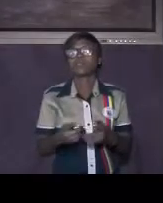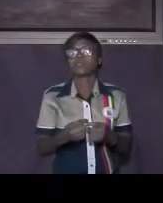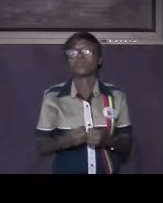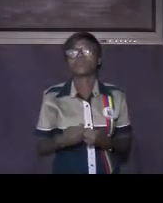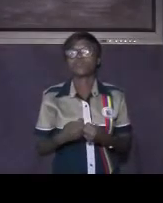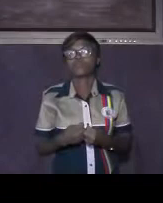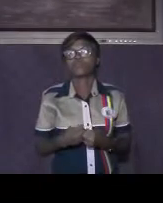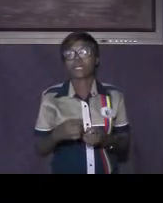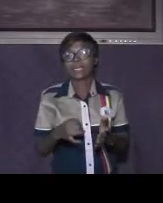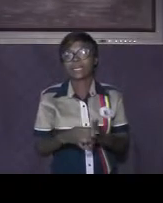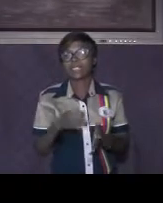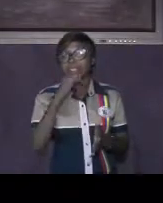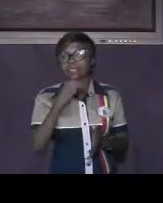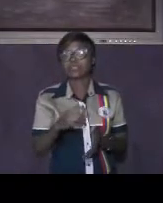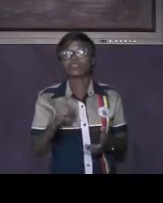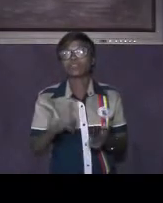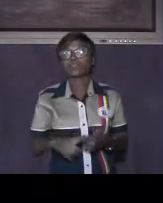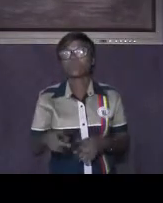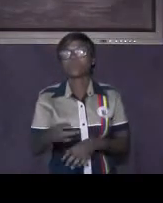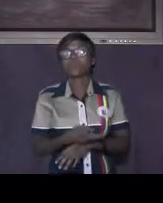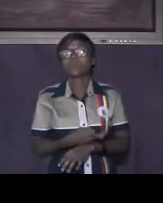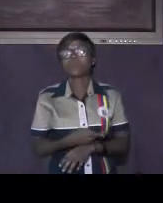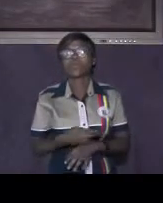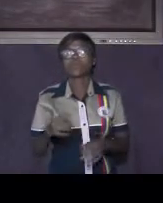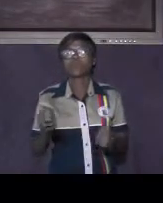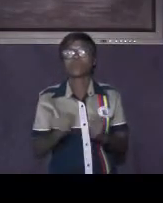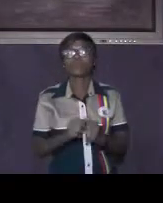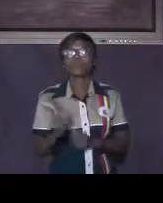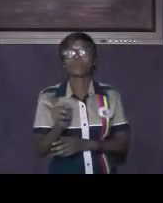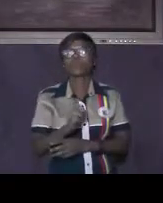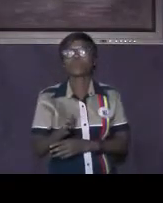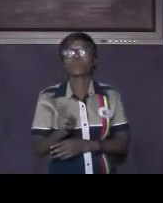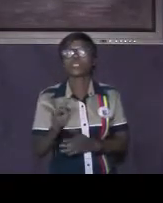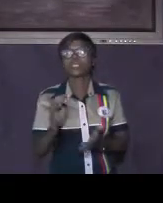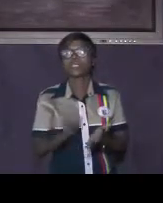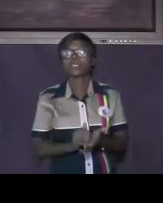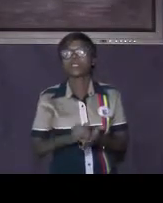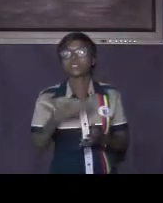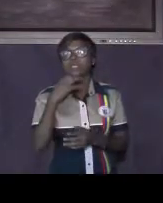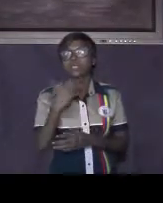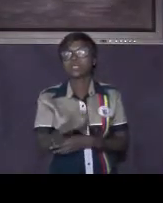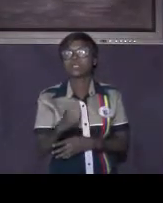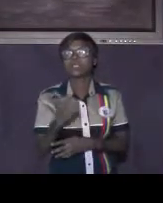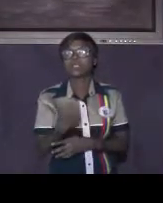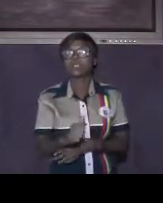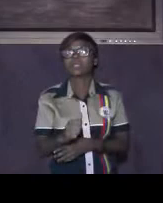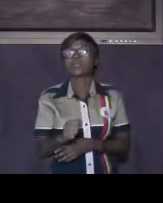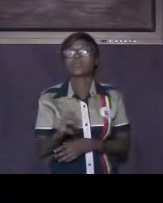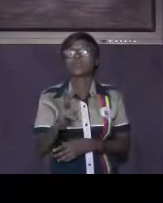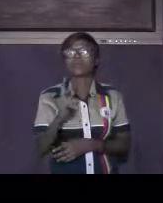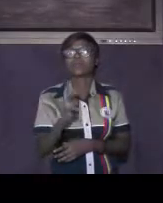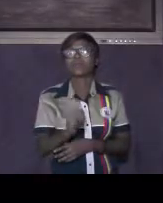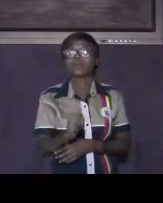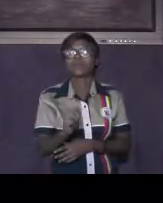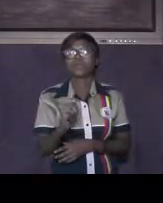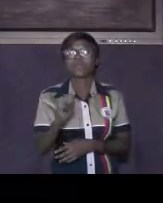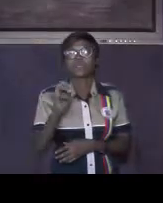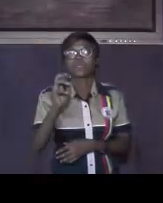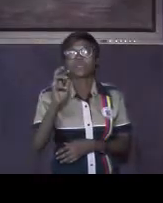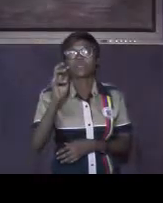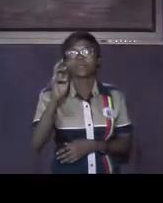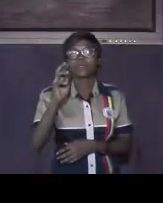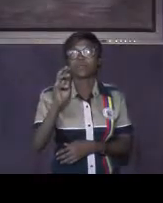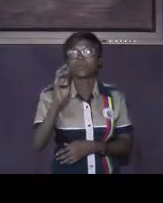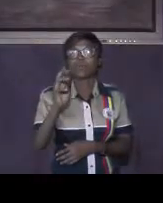this side by 100, and that is to multiply this side by 100 again. Again, if 1 hectare is 10,000 square meters,